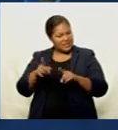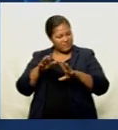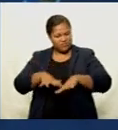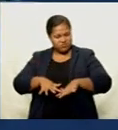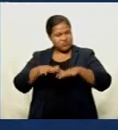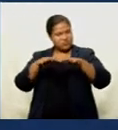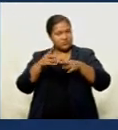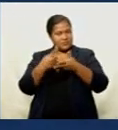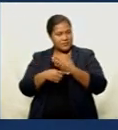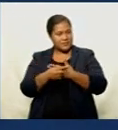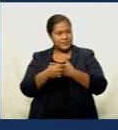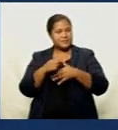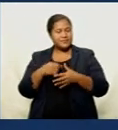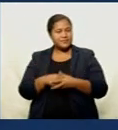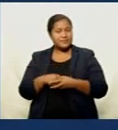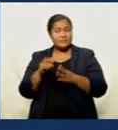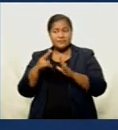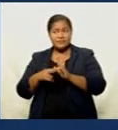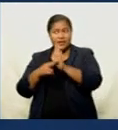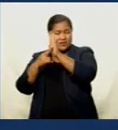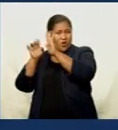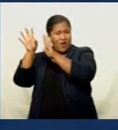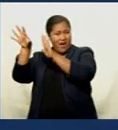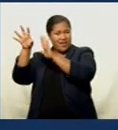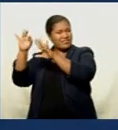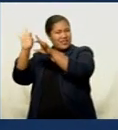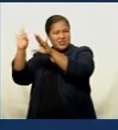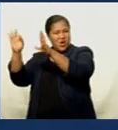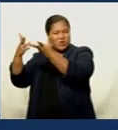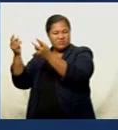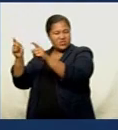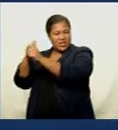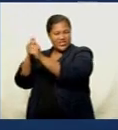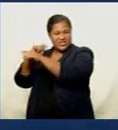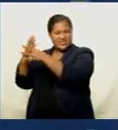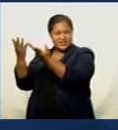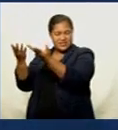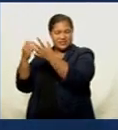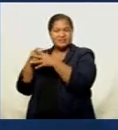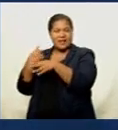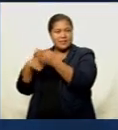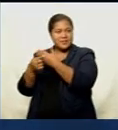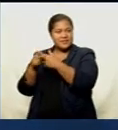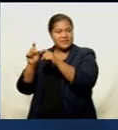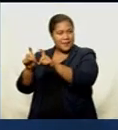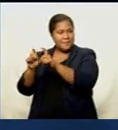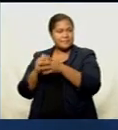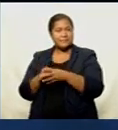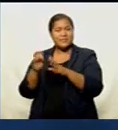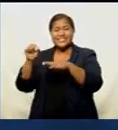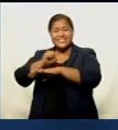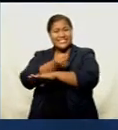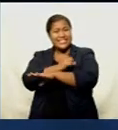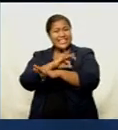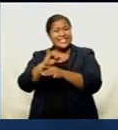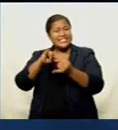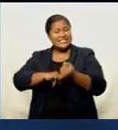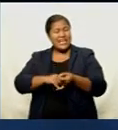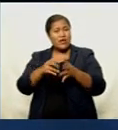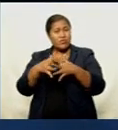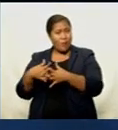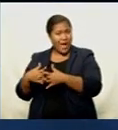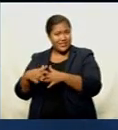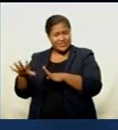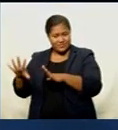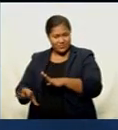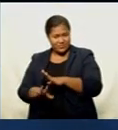flooding. In the north, no major change from the other centres. And at sea, for southwest Viti Levu